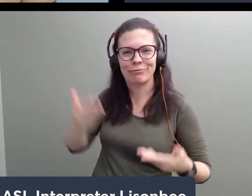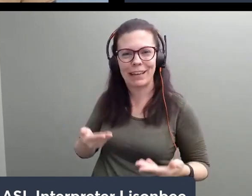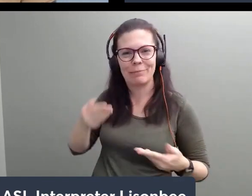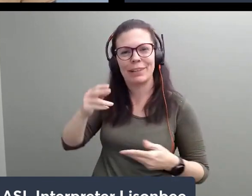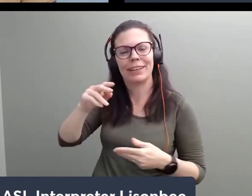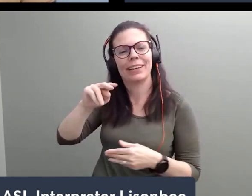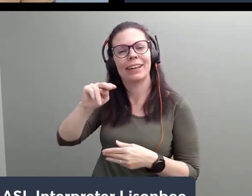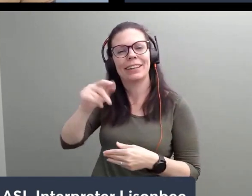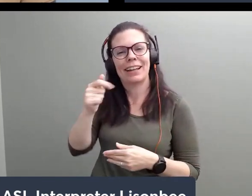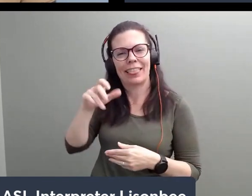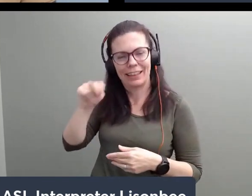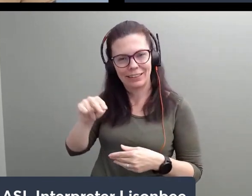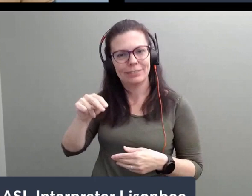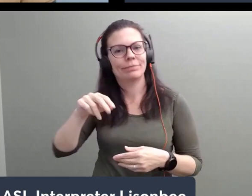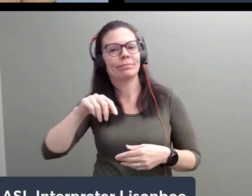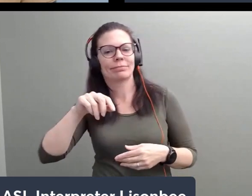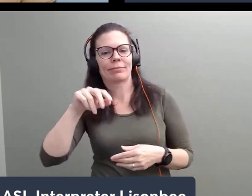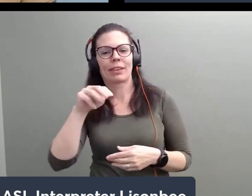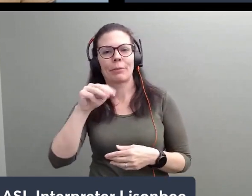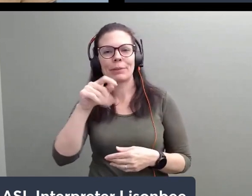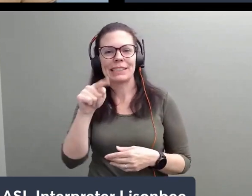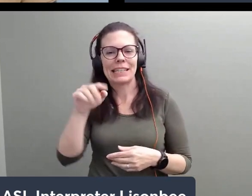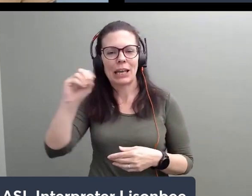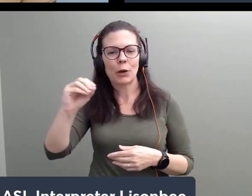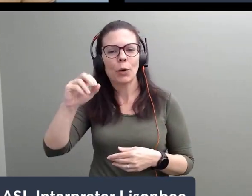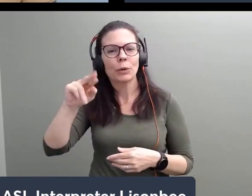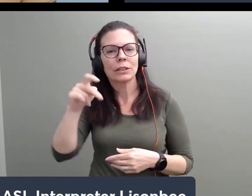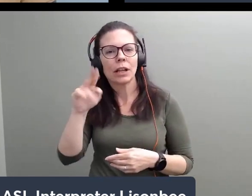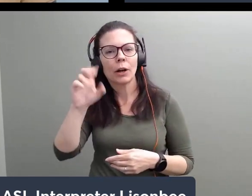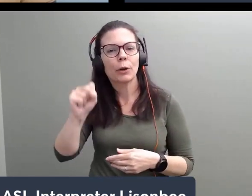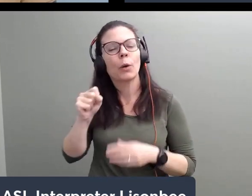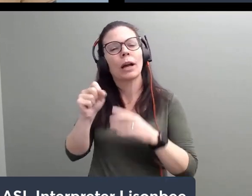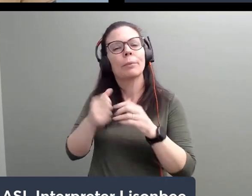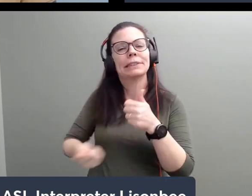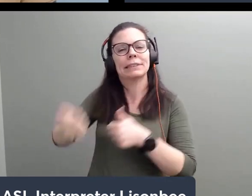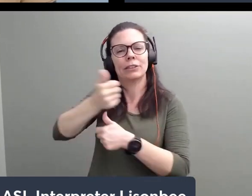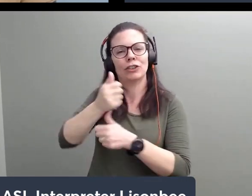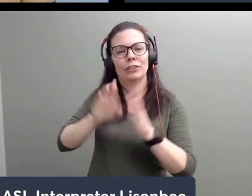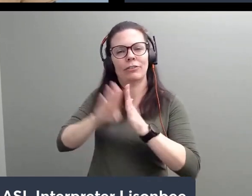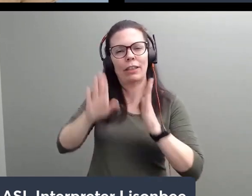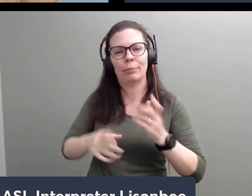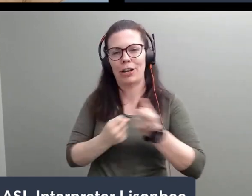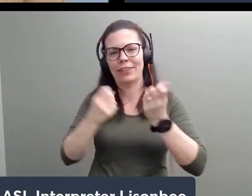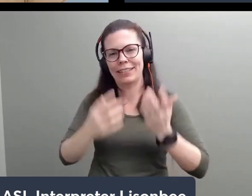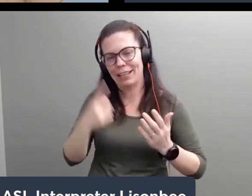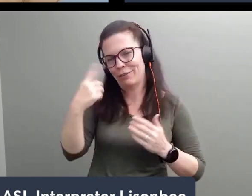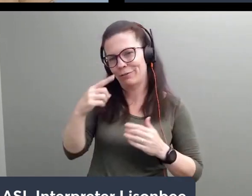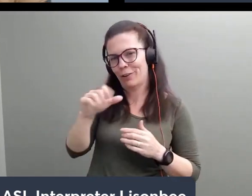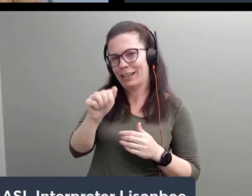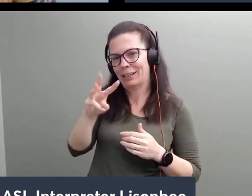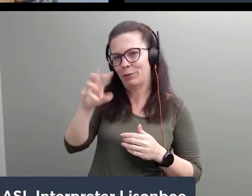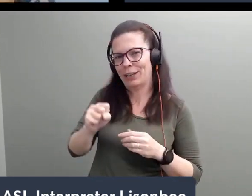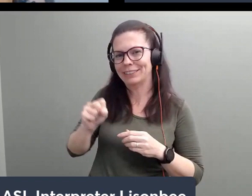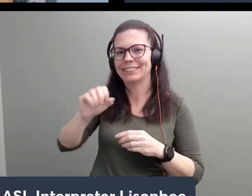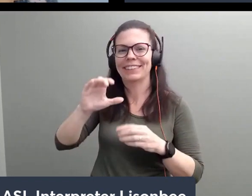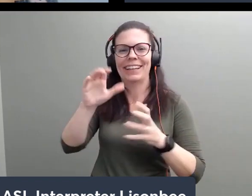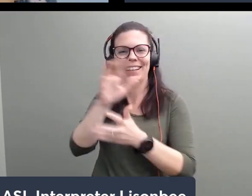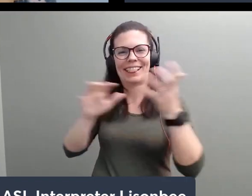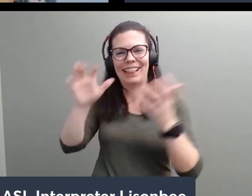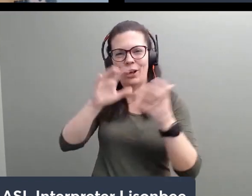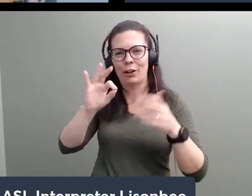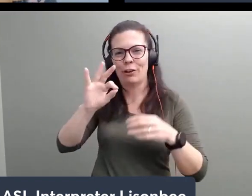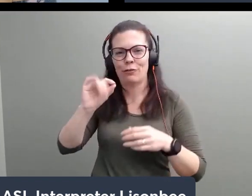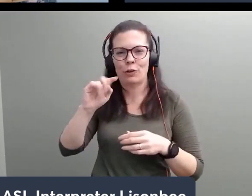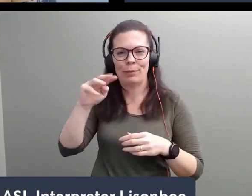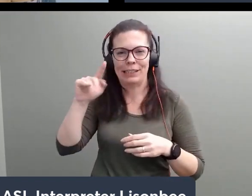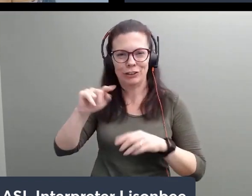Mateo Rinaldo, and I'm a senior developer advocate with the AWS CloudFormation service team. All right, so I'll let you introduce. What